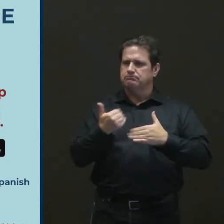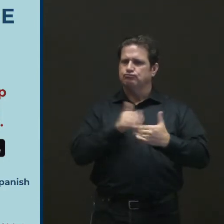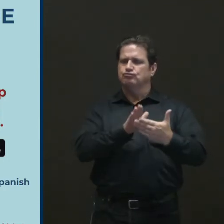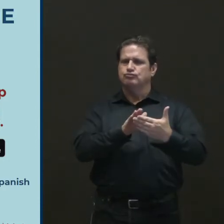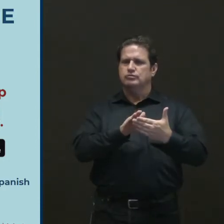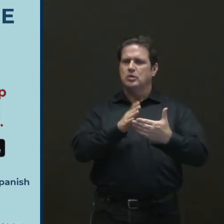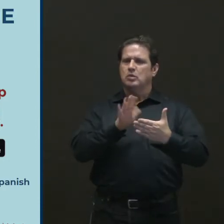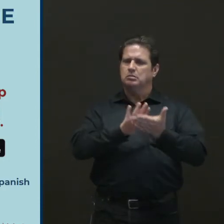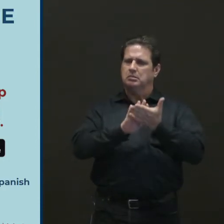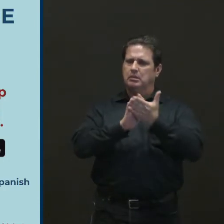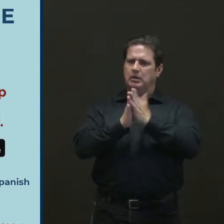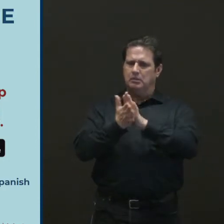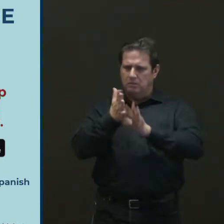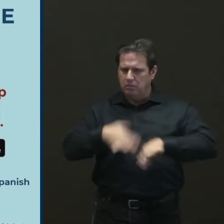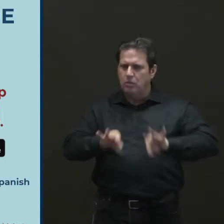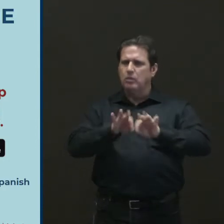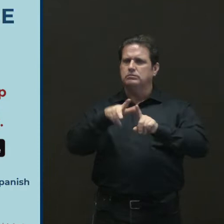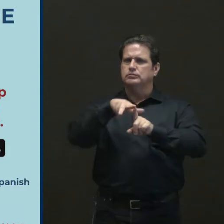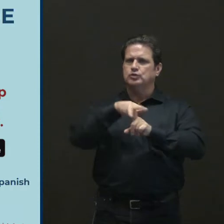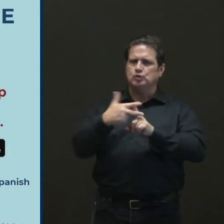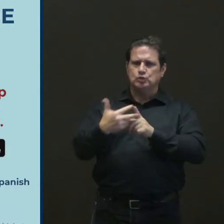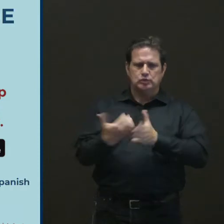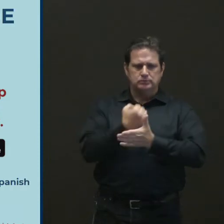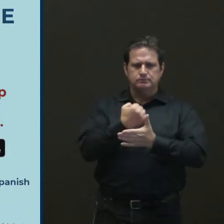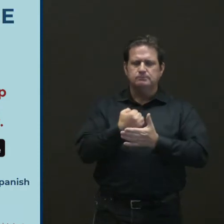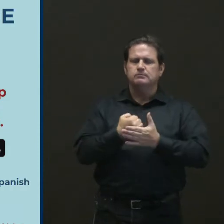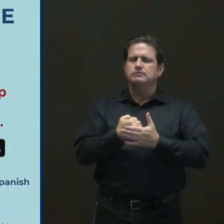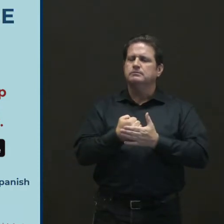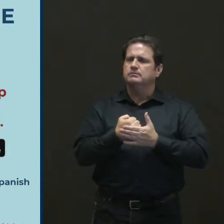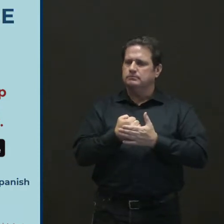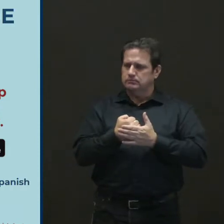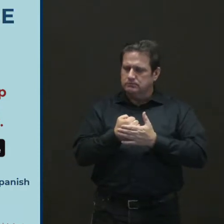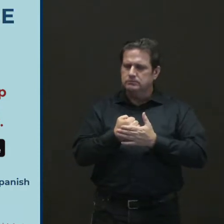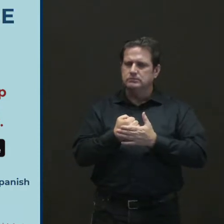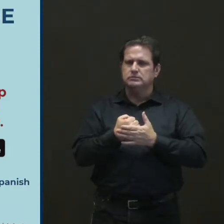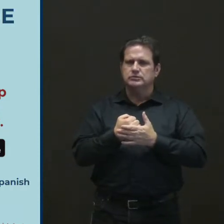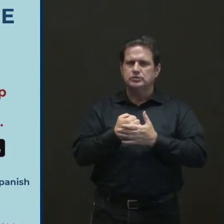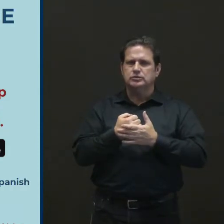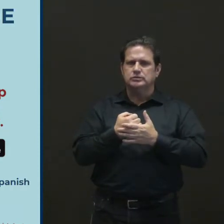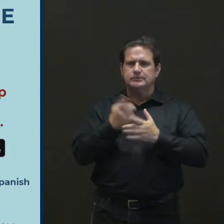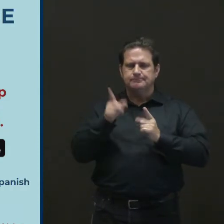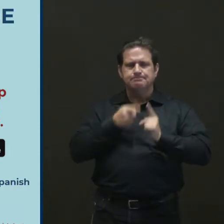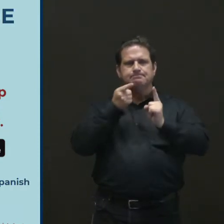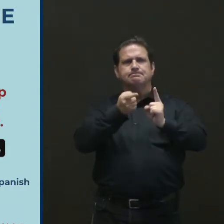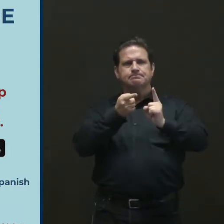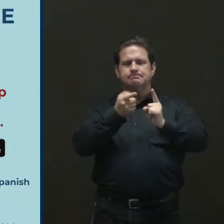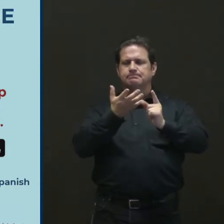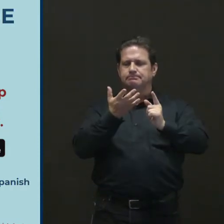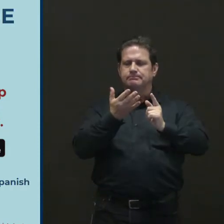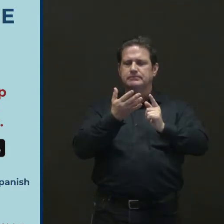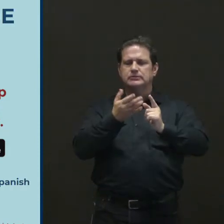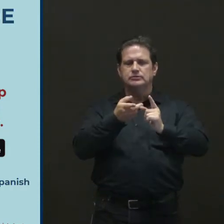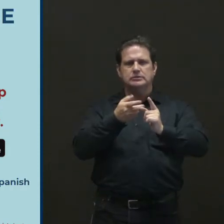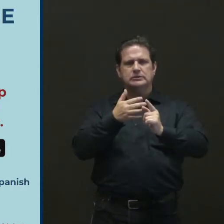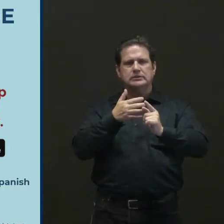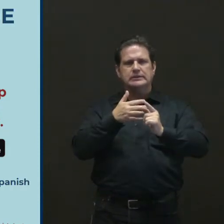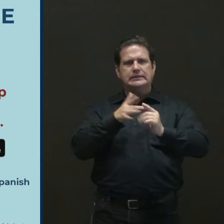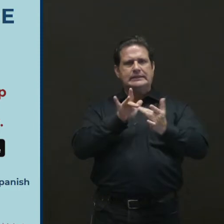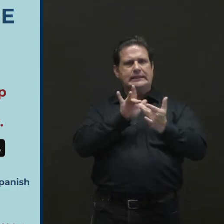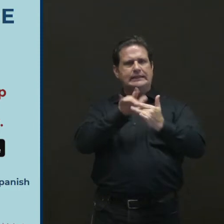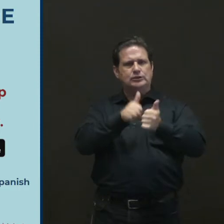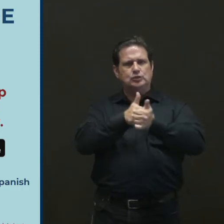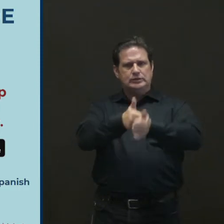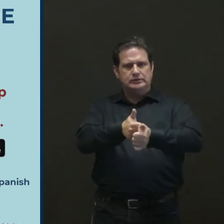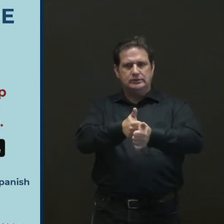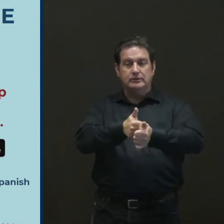will become an important tool to enable us to achieve the objectives of contact tracing.